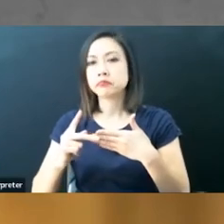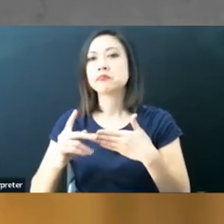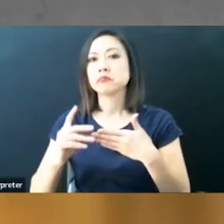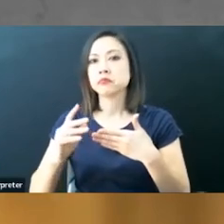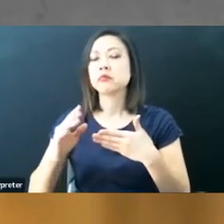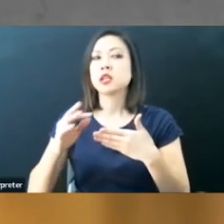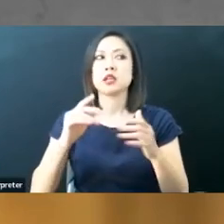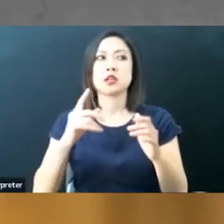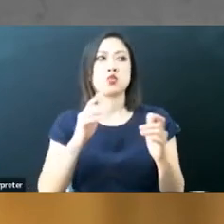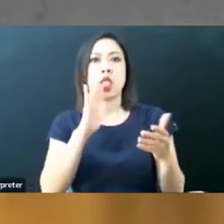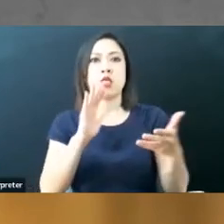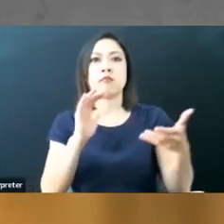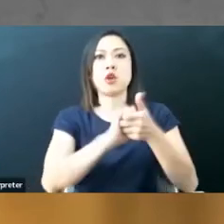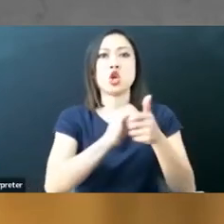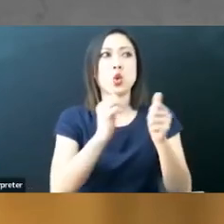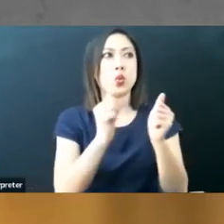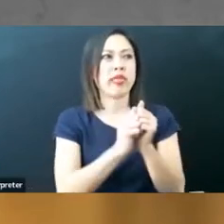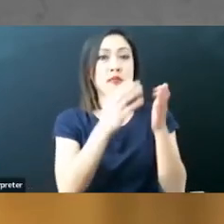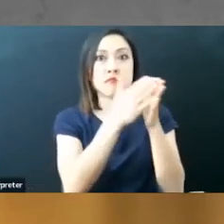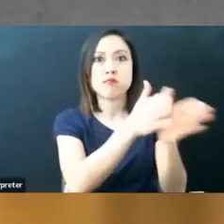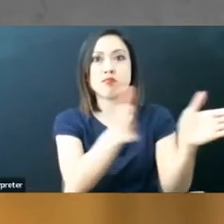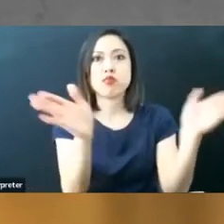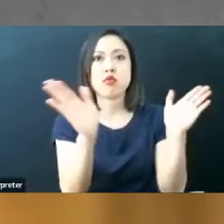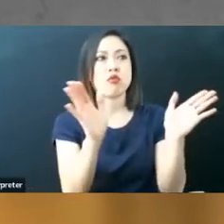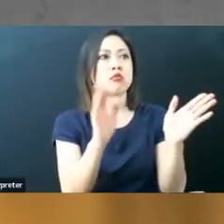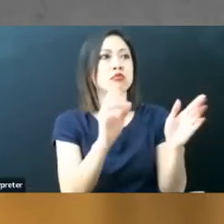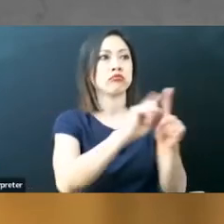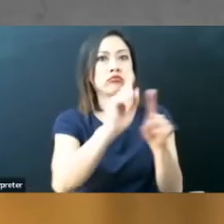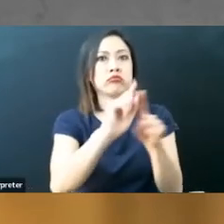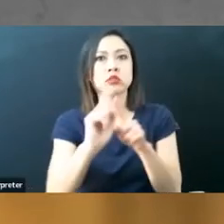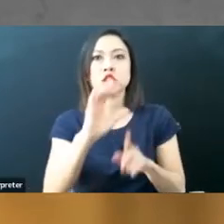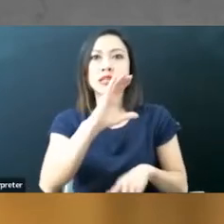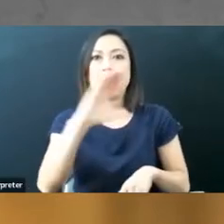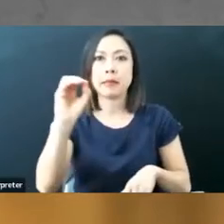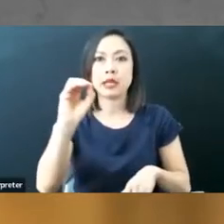companies, then this, if I step back, what we do is